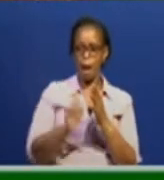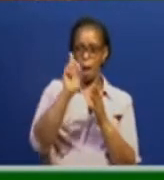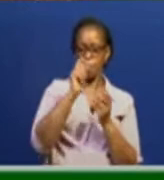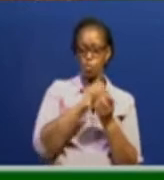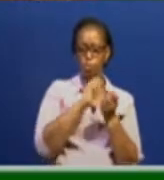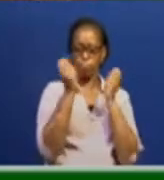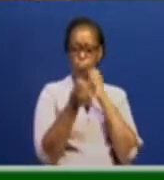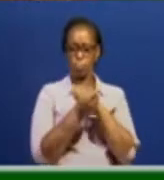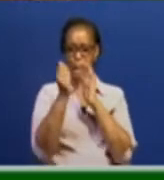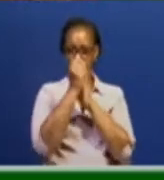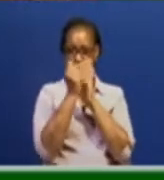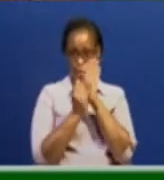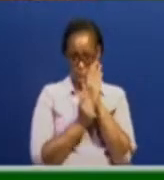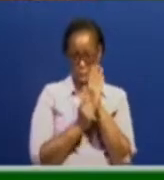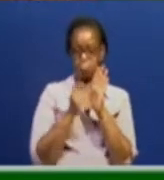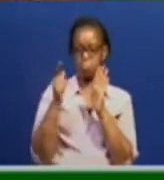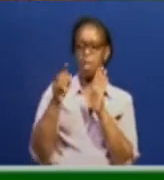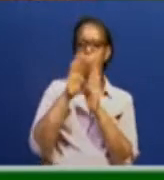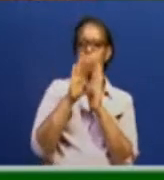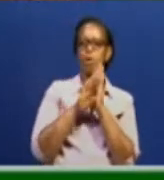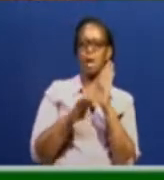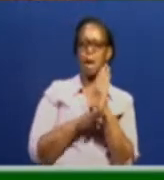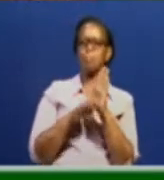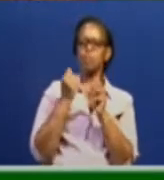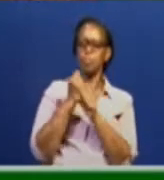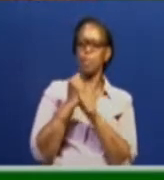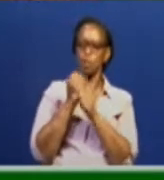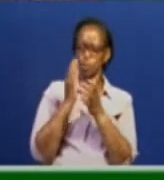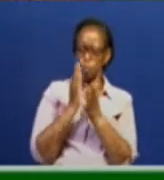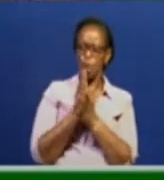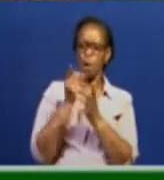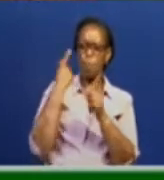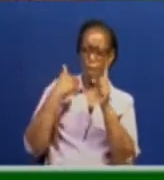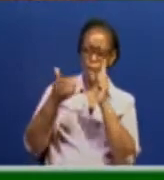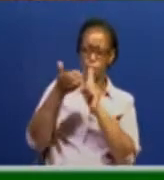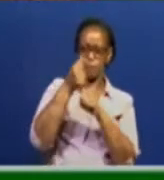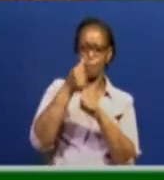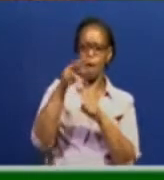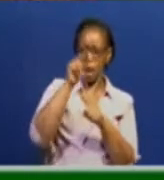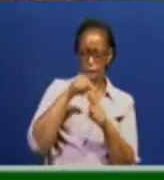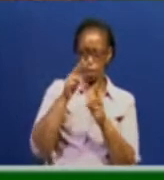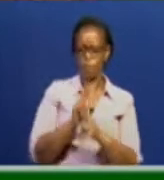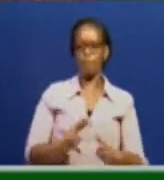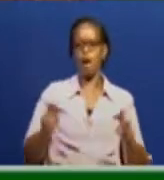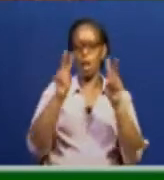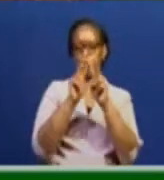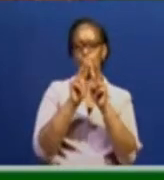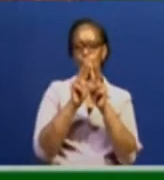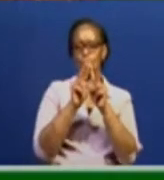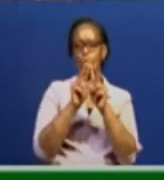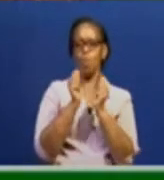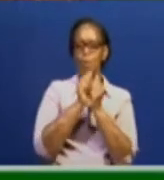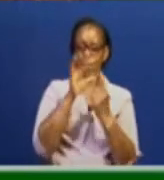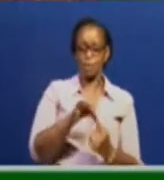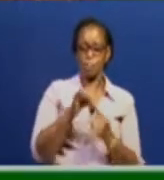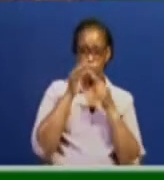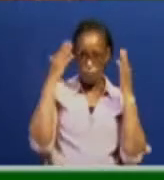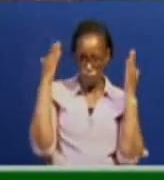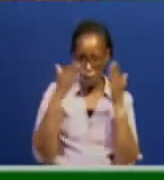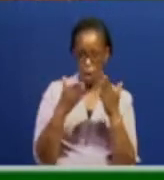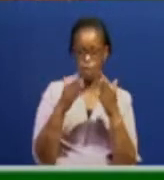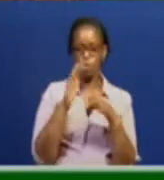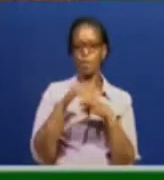agenda is a program to intensify the actualization of national values with a special focus